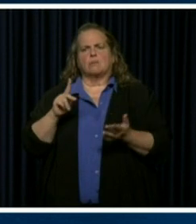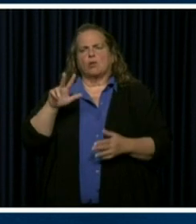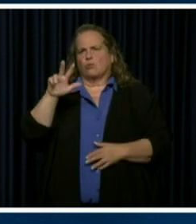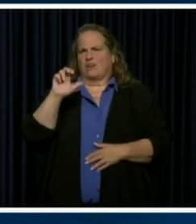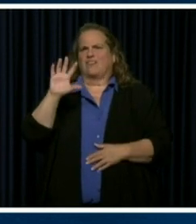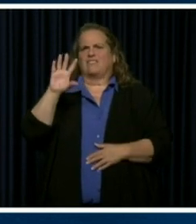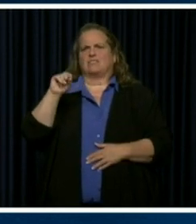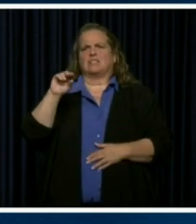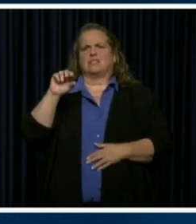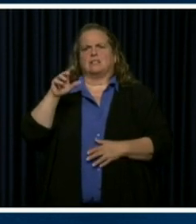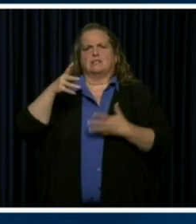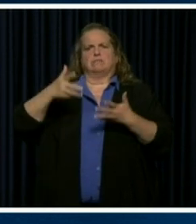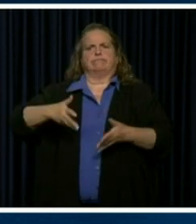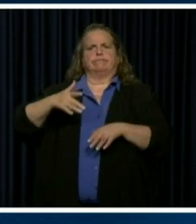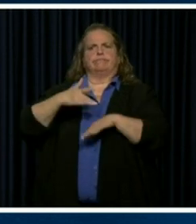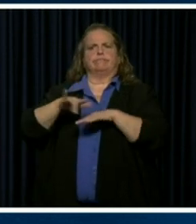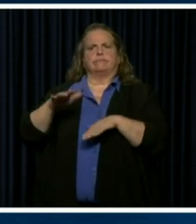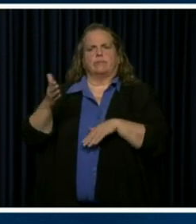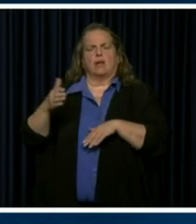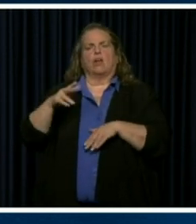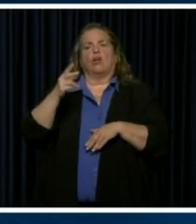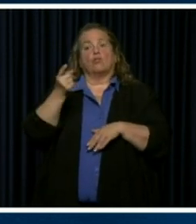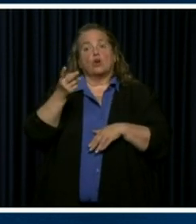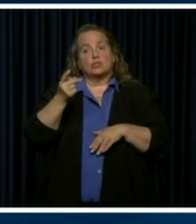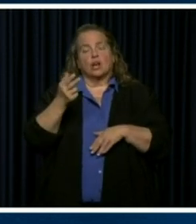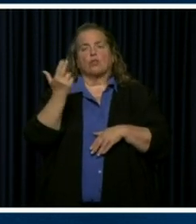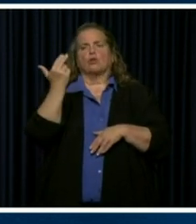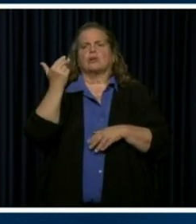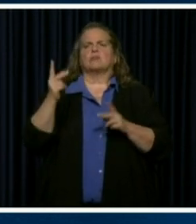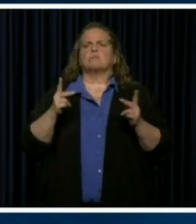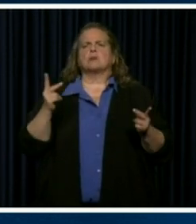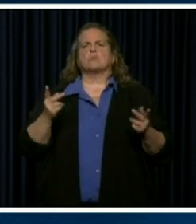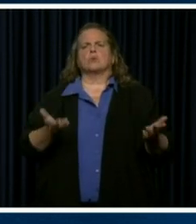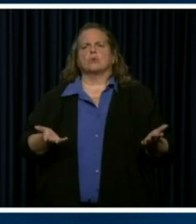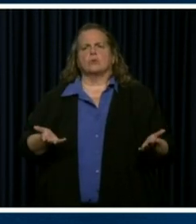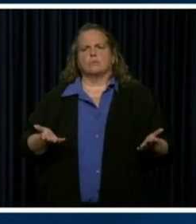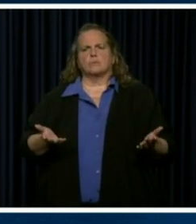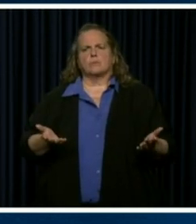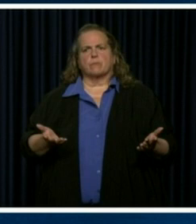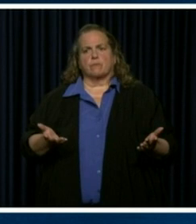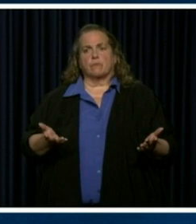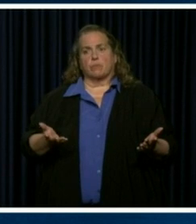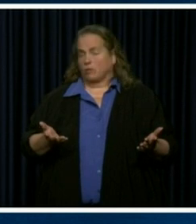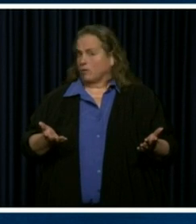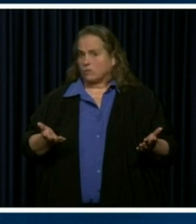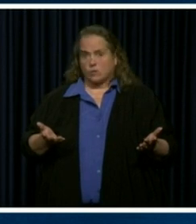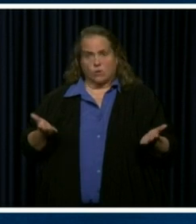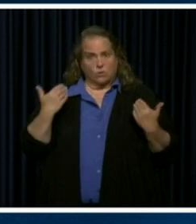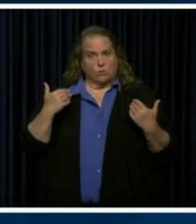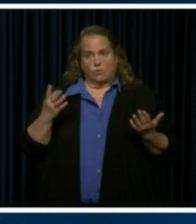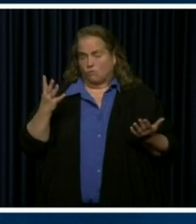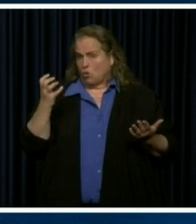350 spots there. Thursday, we have 13 people signed up, right? So